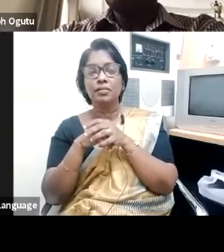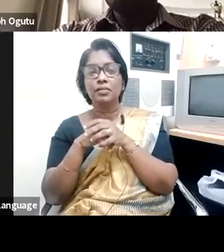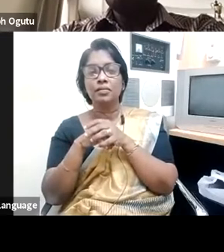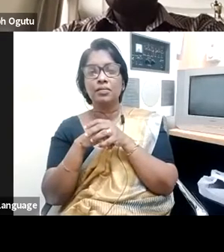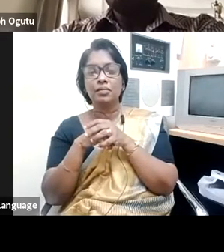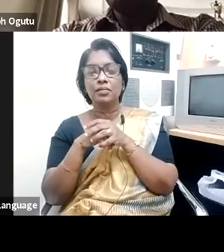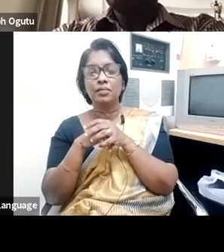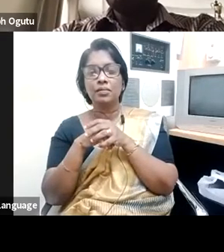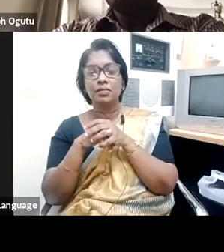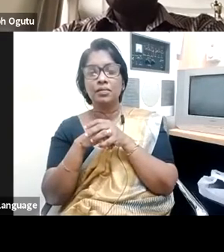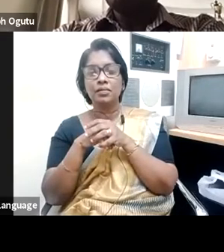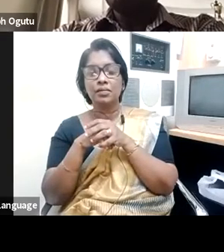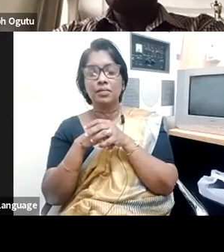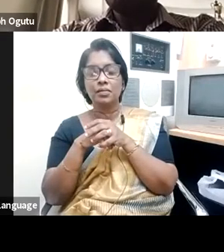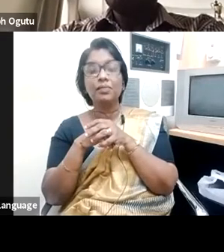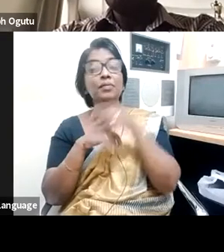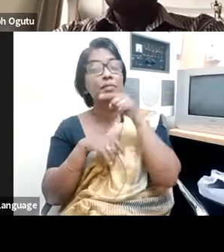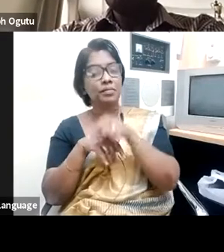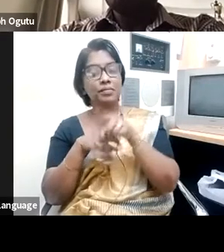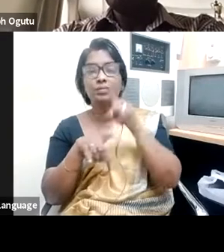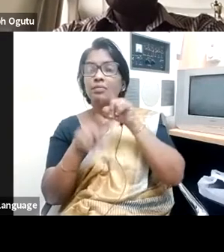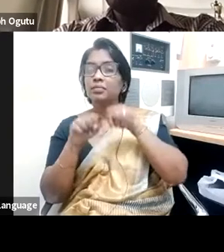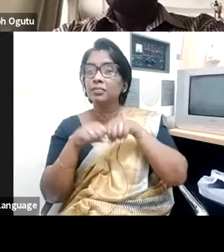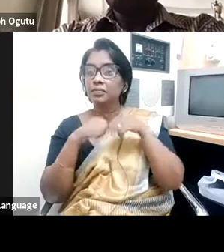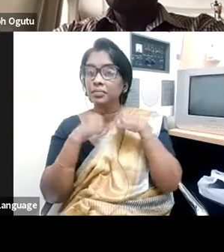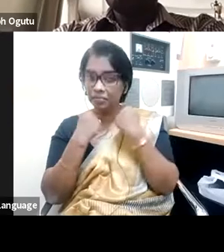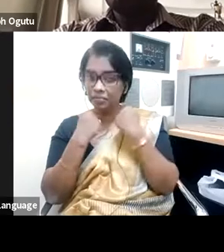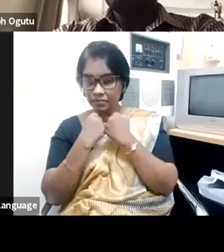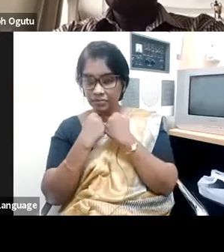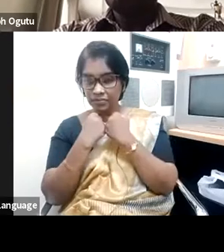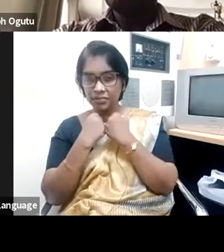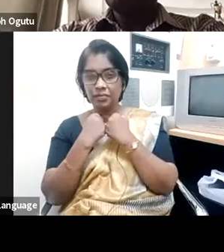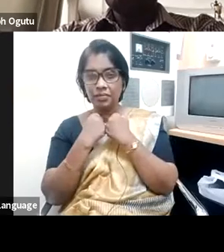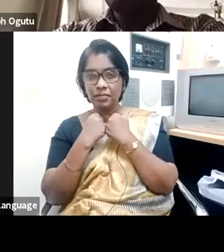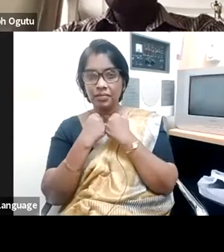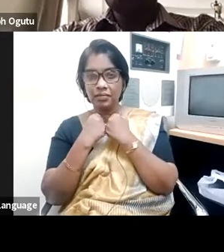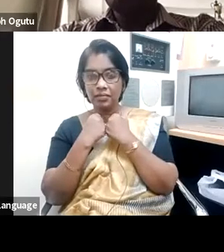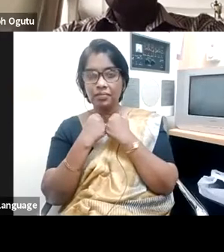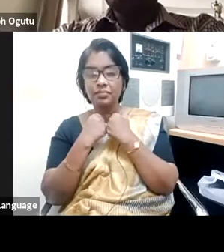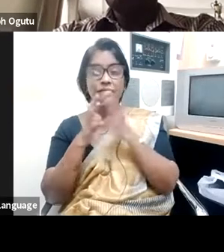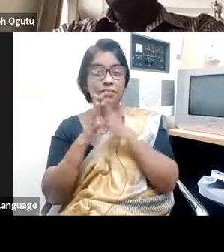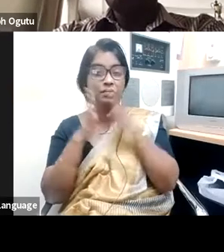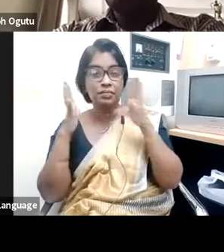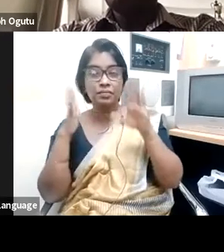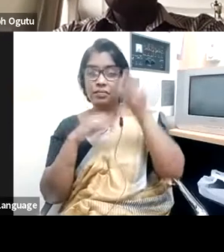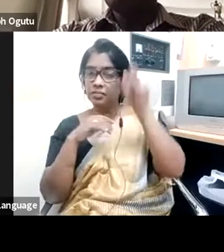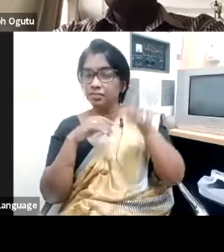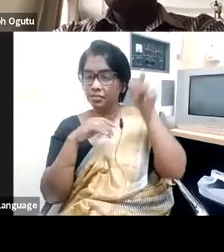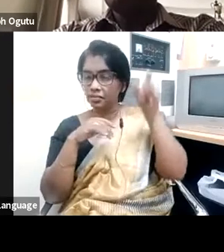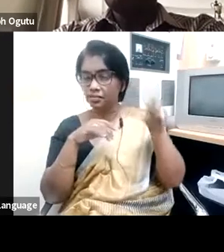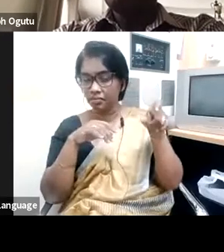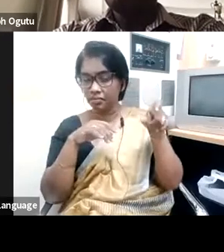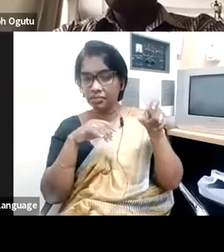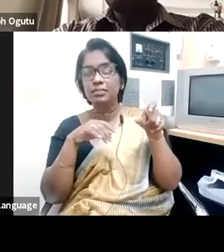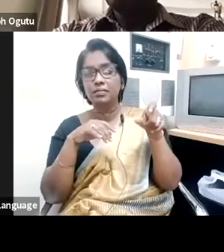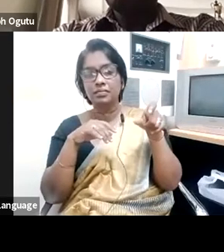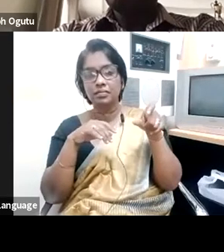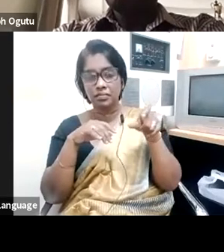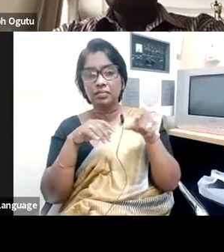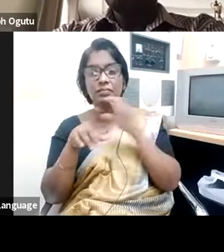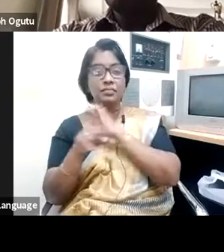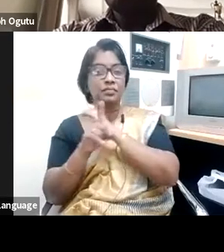been about trying to inspire more people to, understand failure, culture of innovation. Let's do, foster innovation